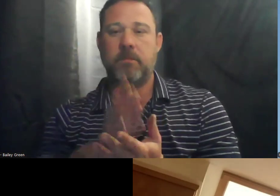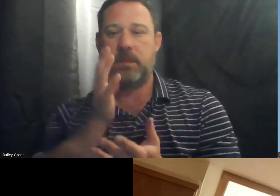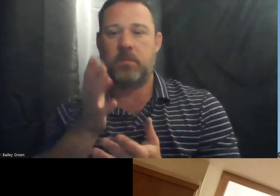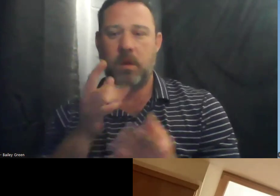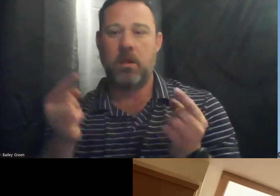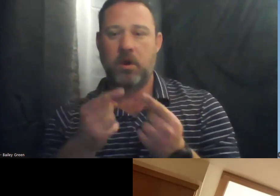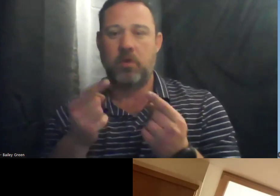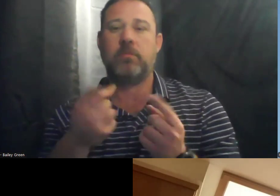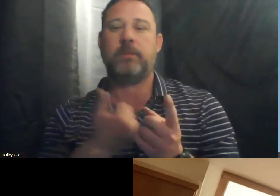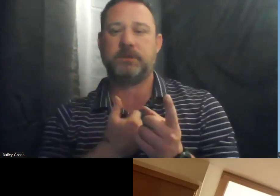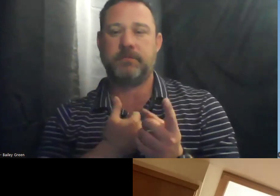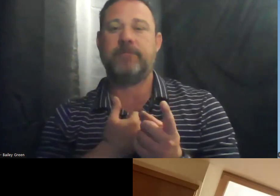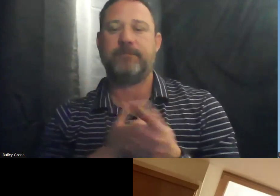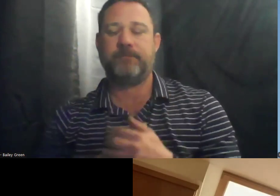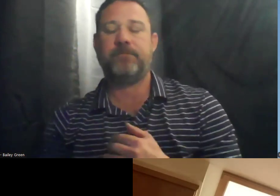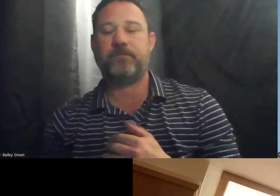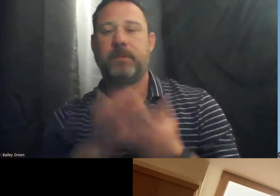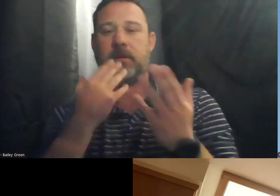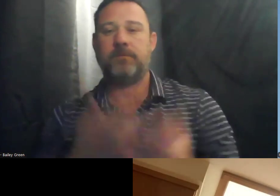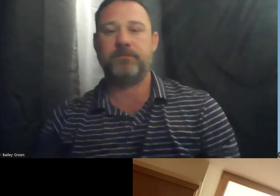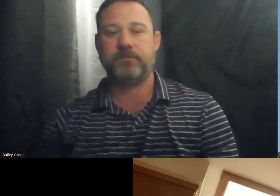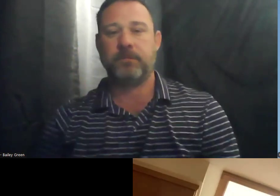hurt me desperately. So thank you.